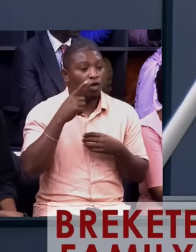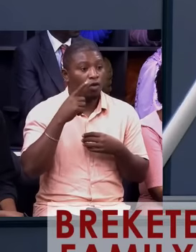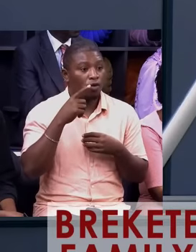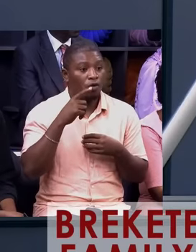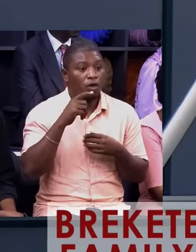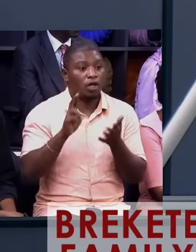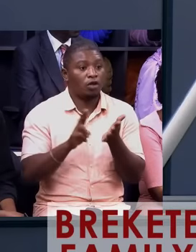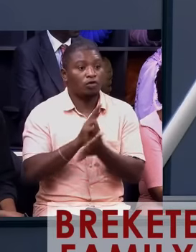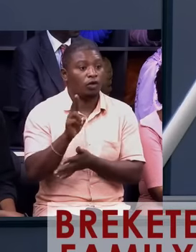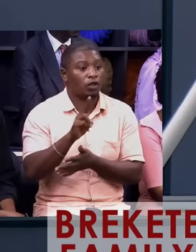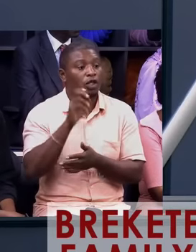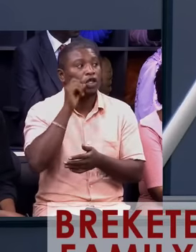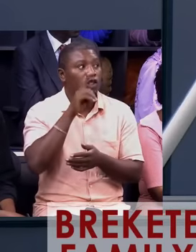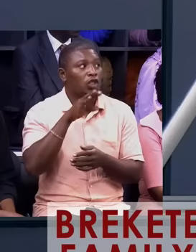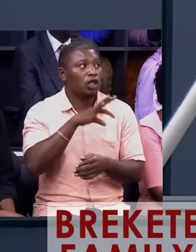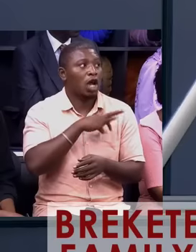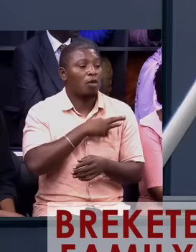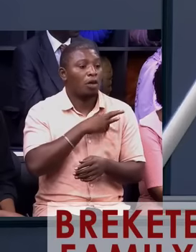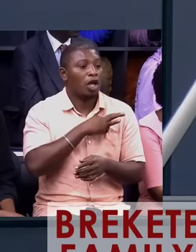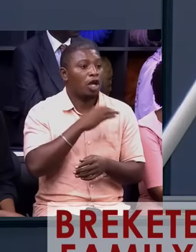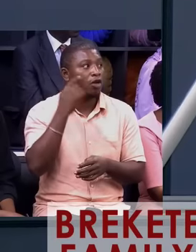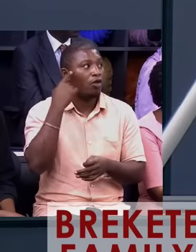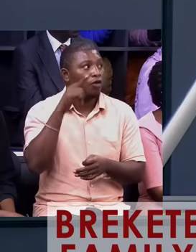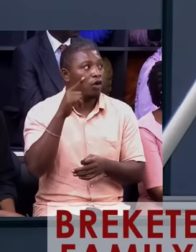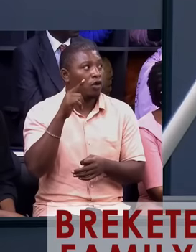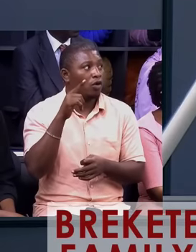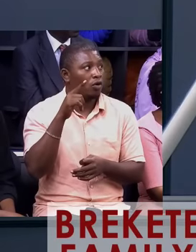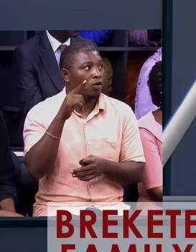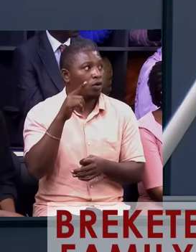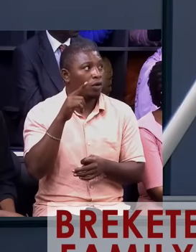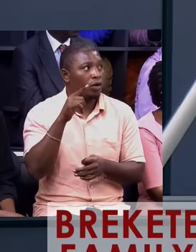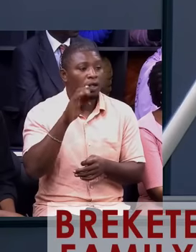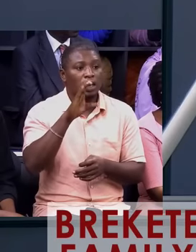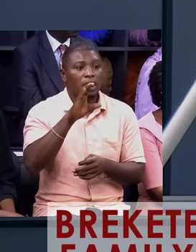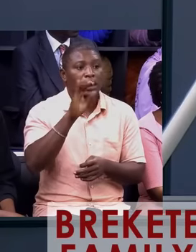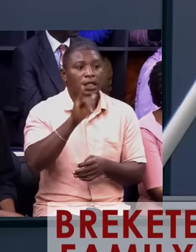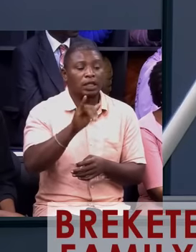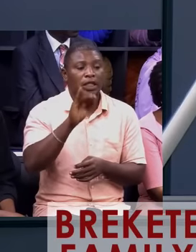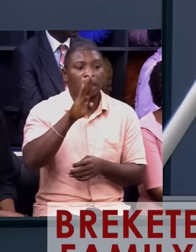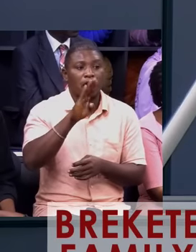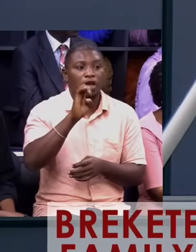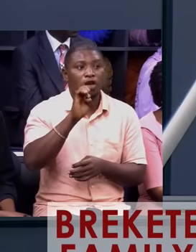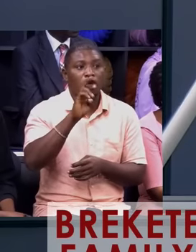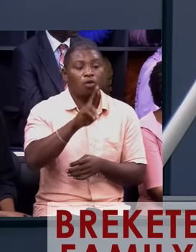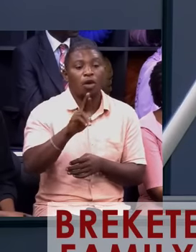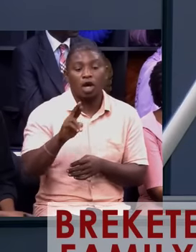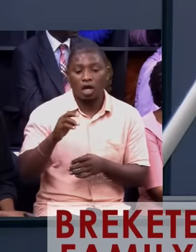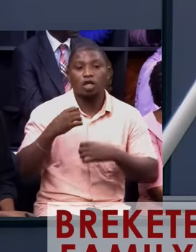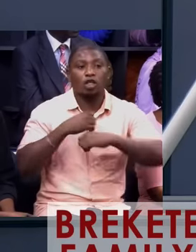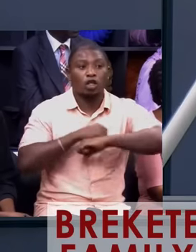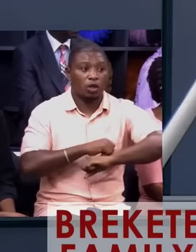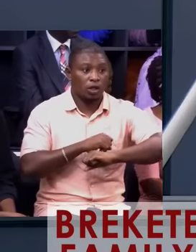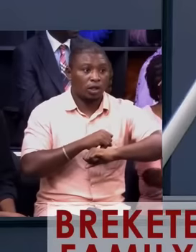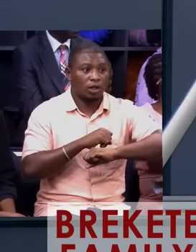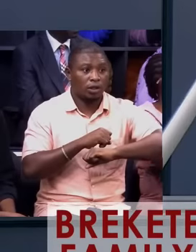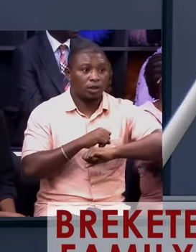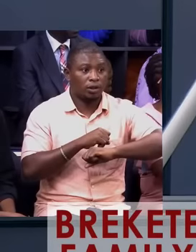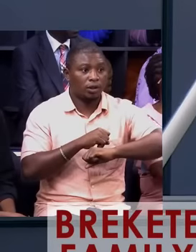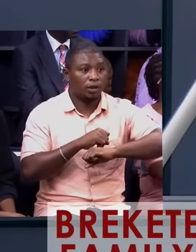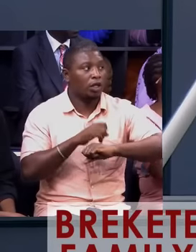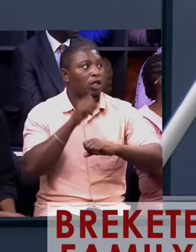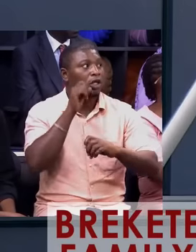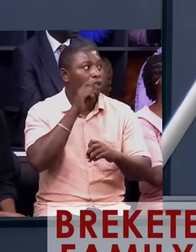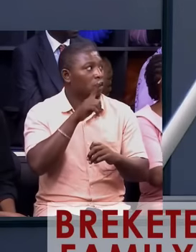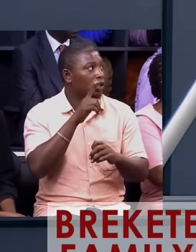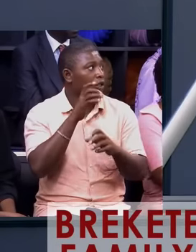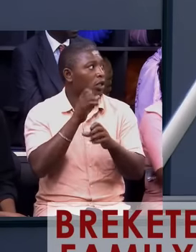University she apply for um cyber cyber security